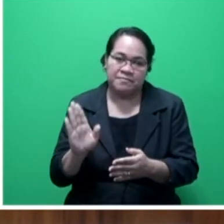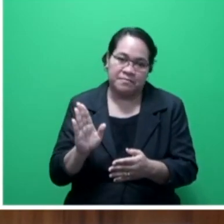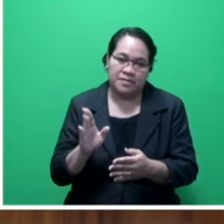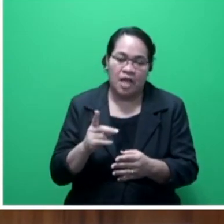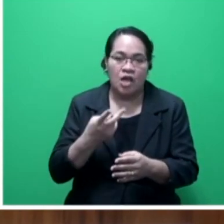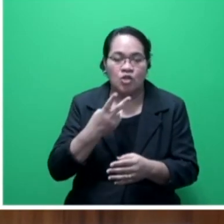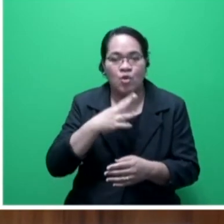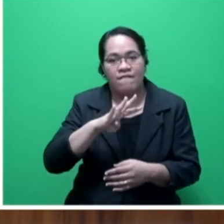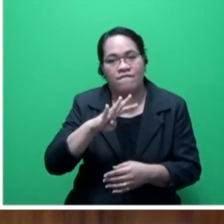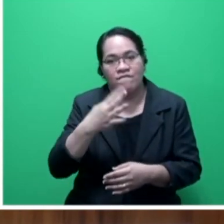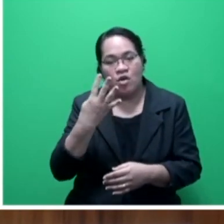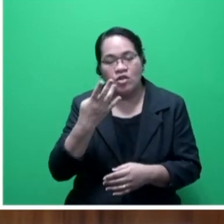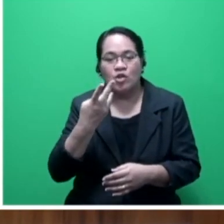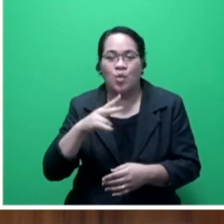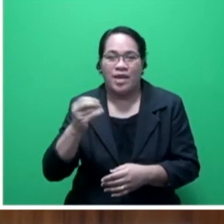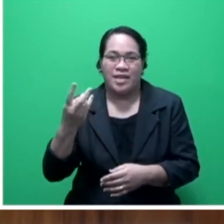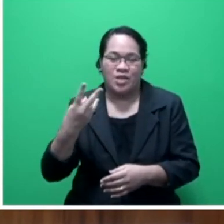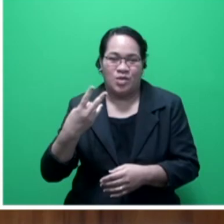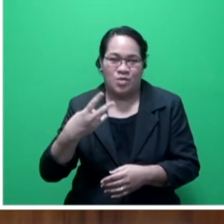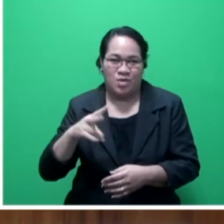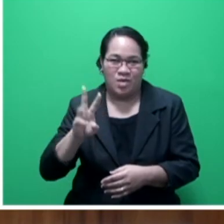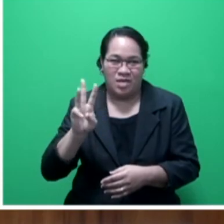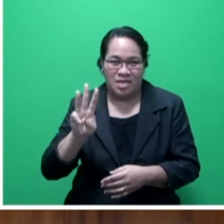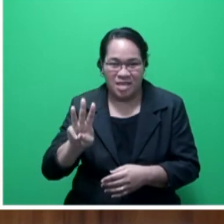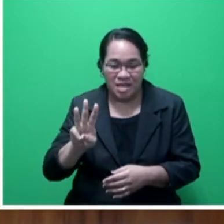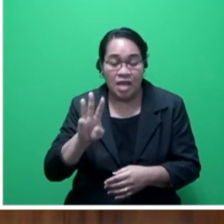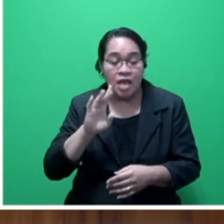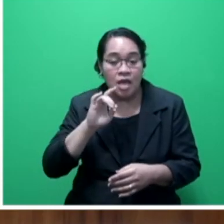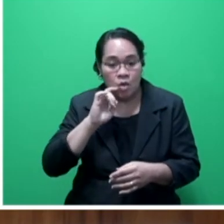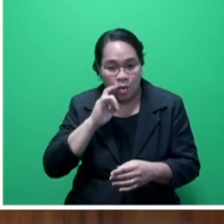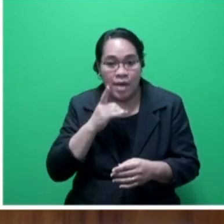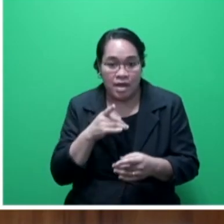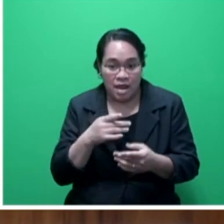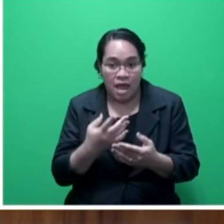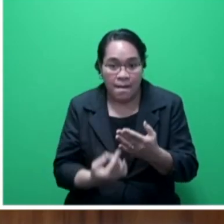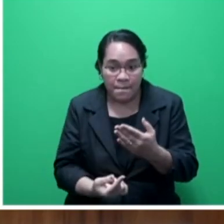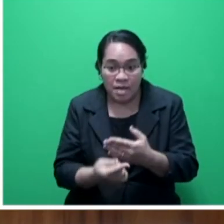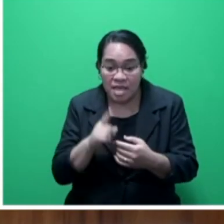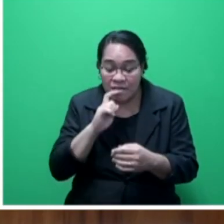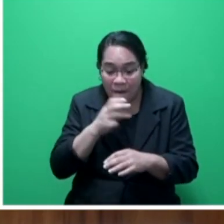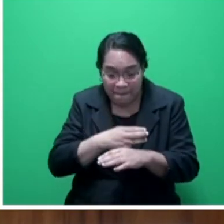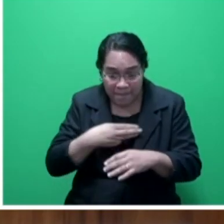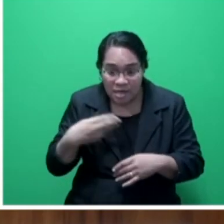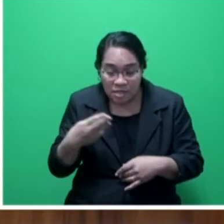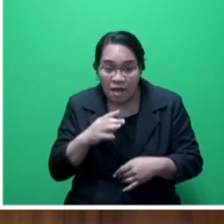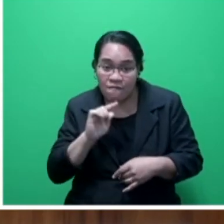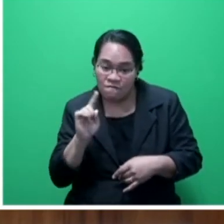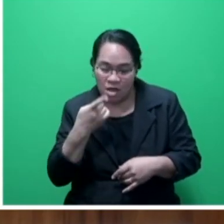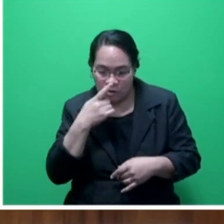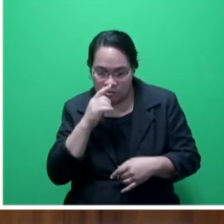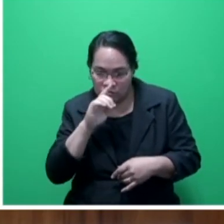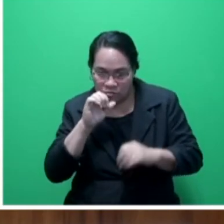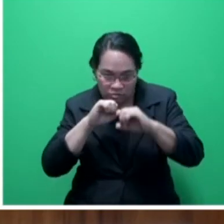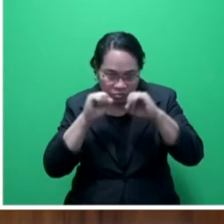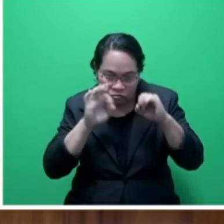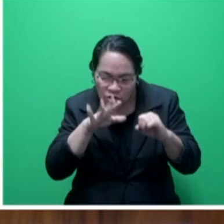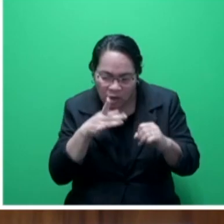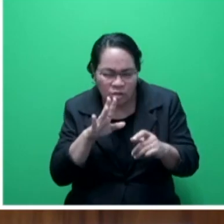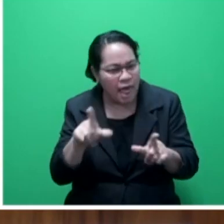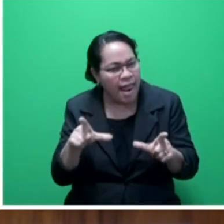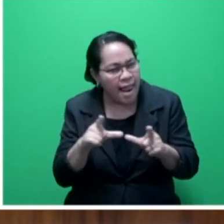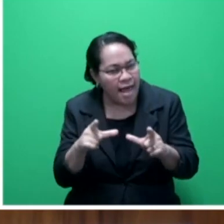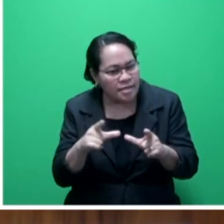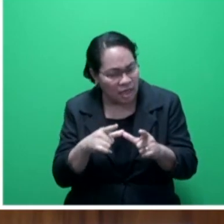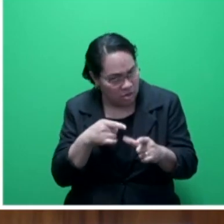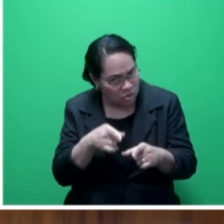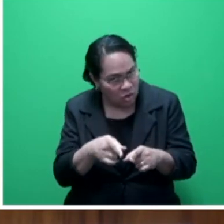June 2023. These renewals only take place if the Ministry has a look at the terms of their license and whether they've